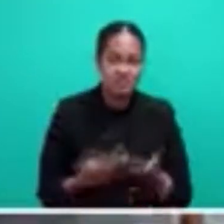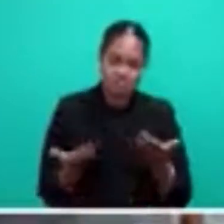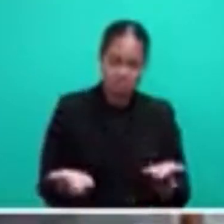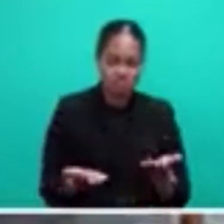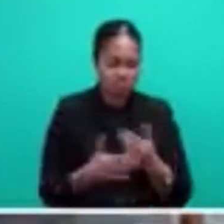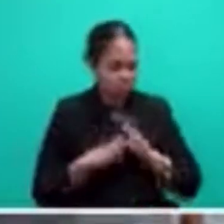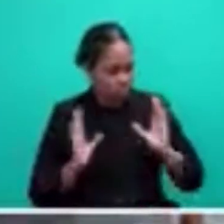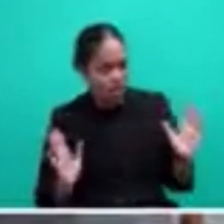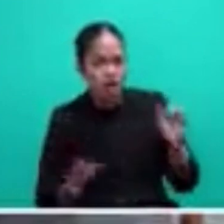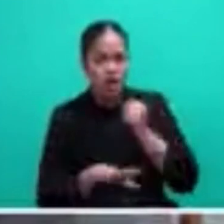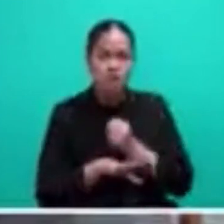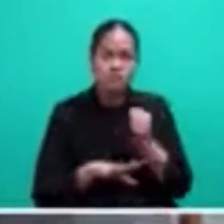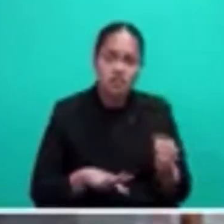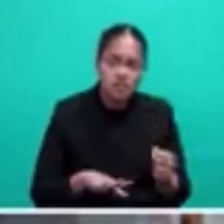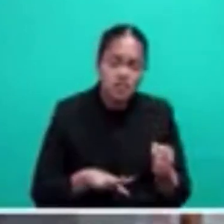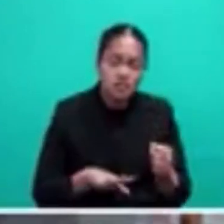the